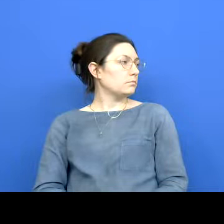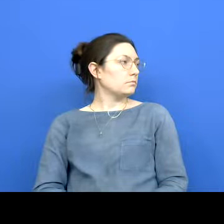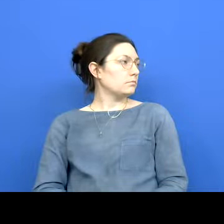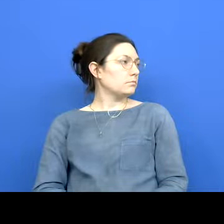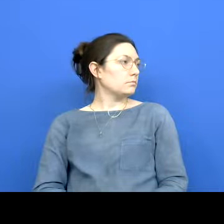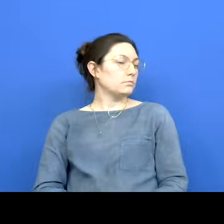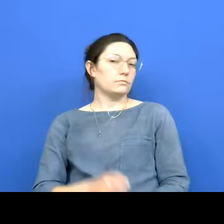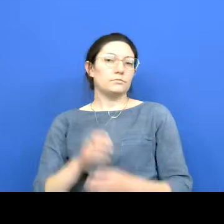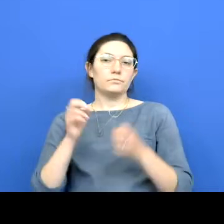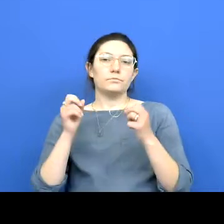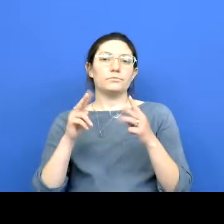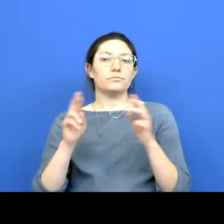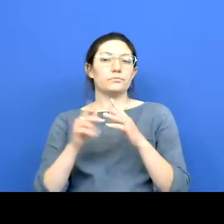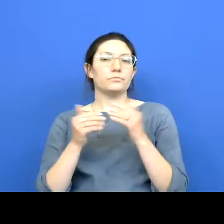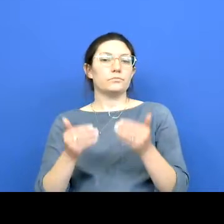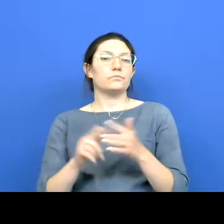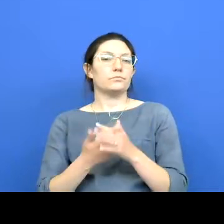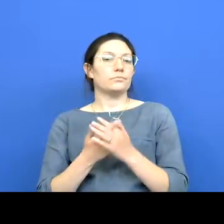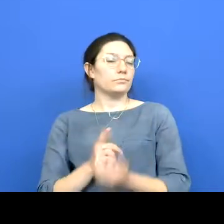Okay, you should be all set, Steve.